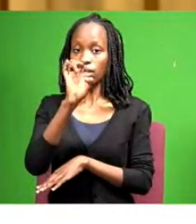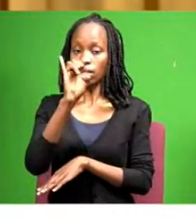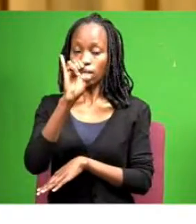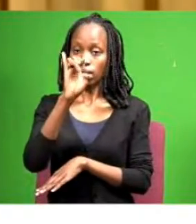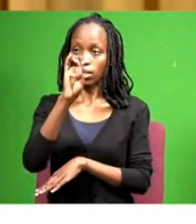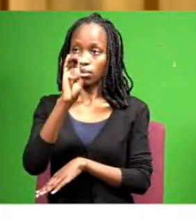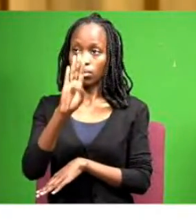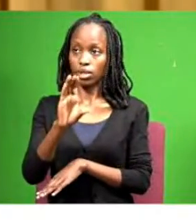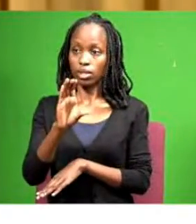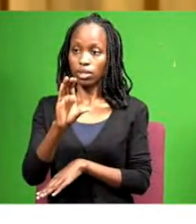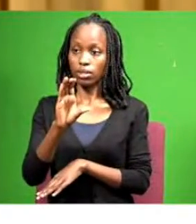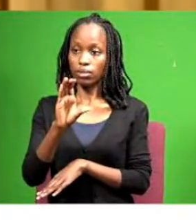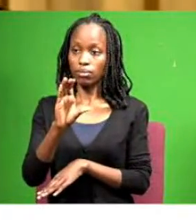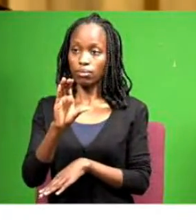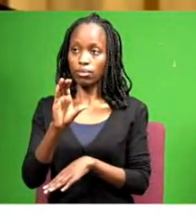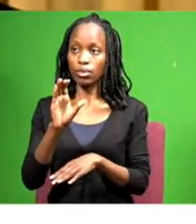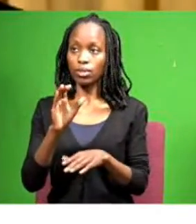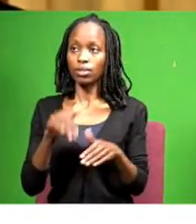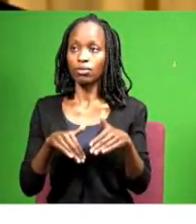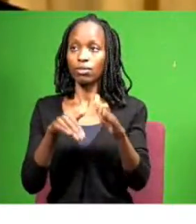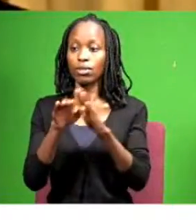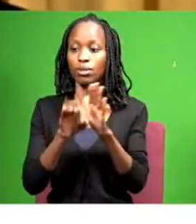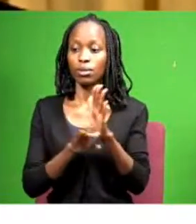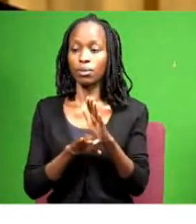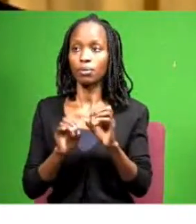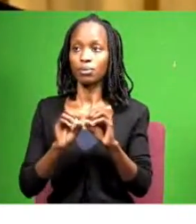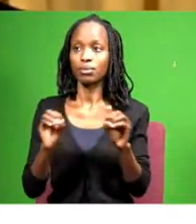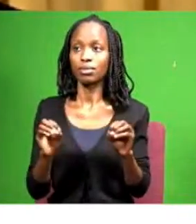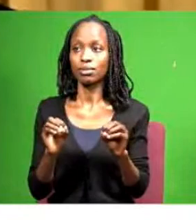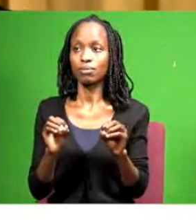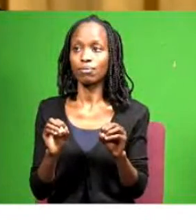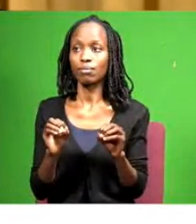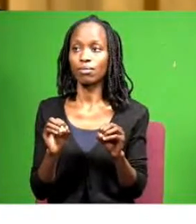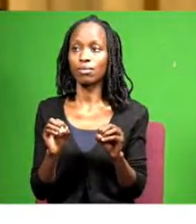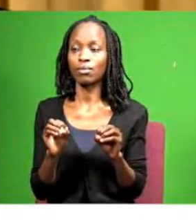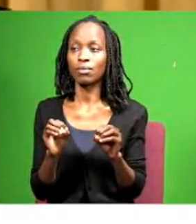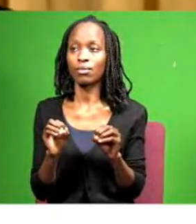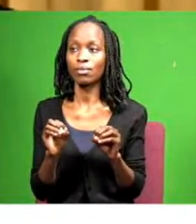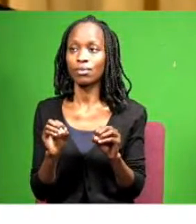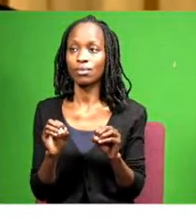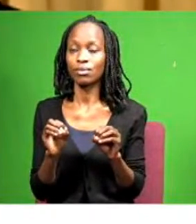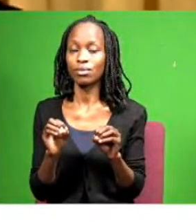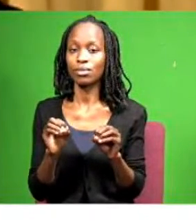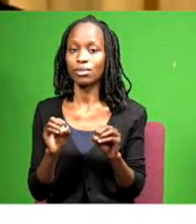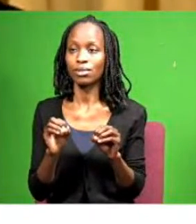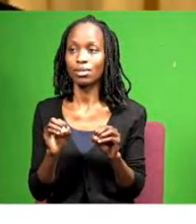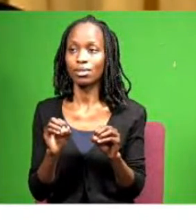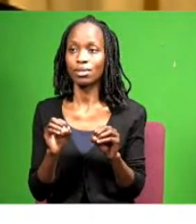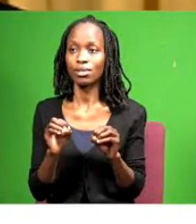on its function, is unconstitutional. That is a function of delimitation, is unconstitutional.